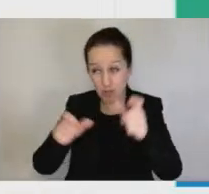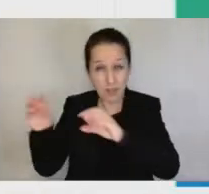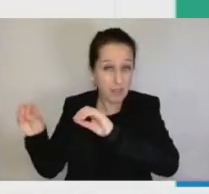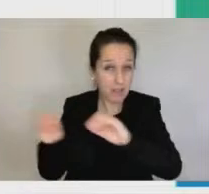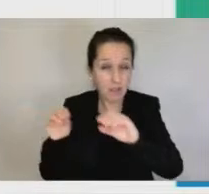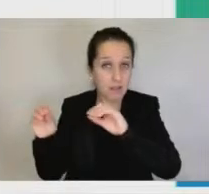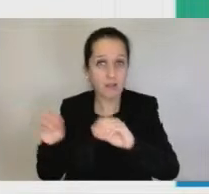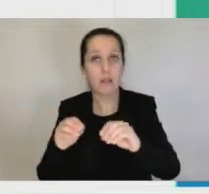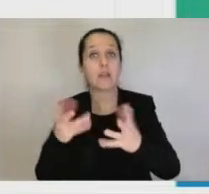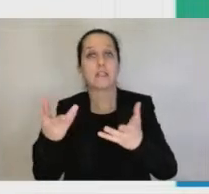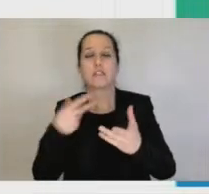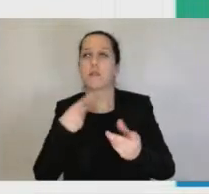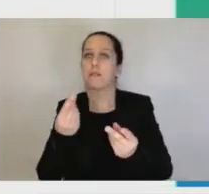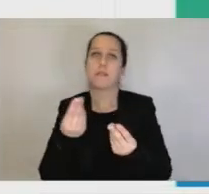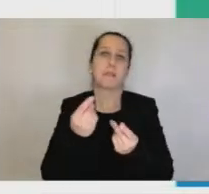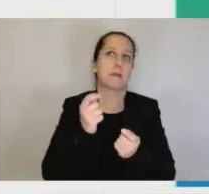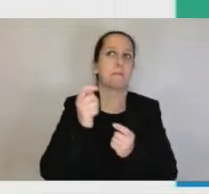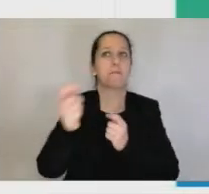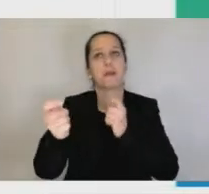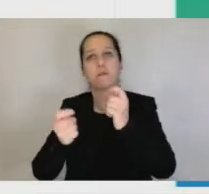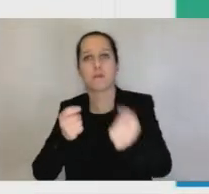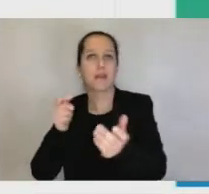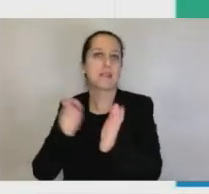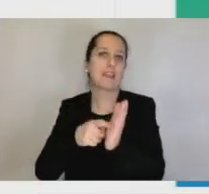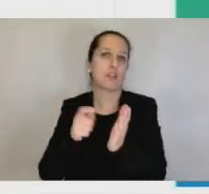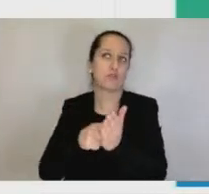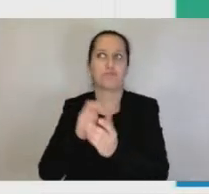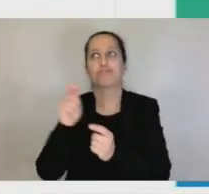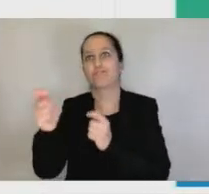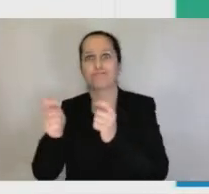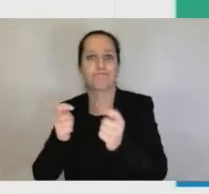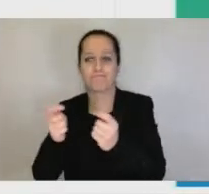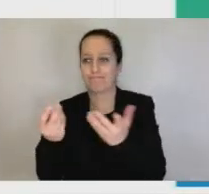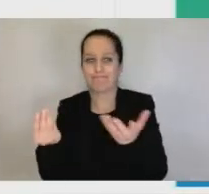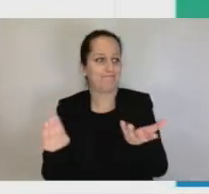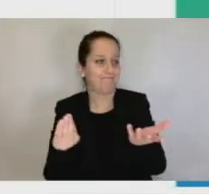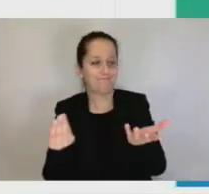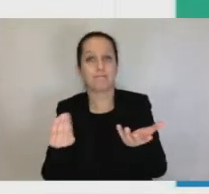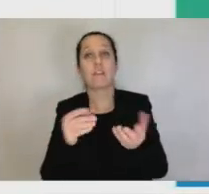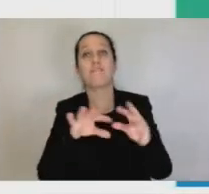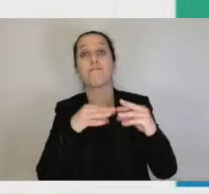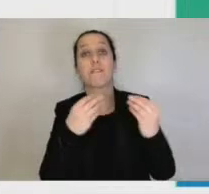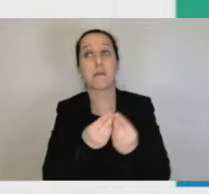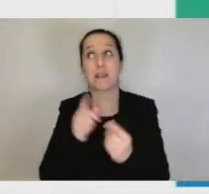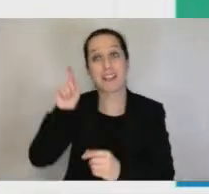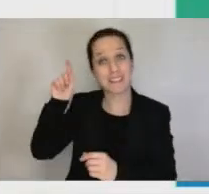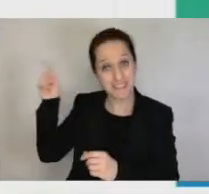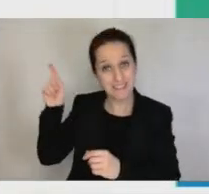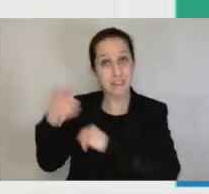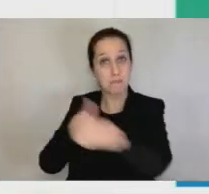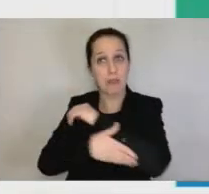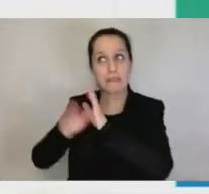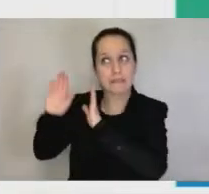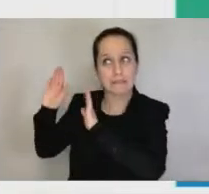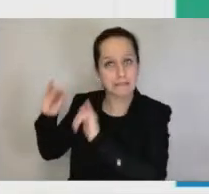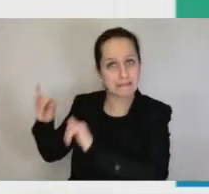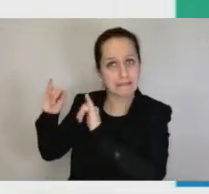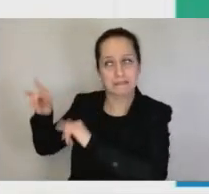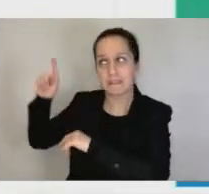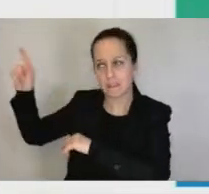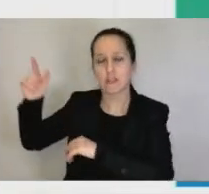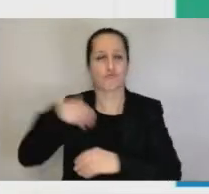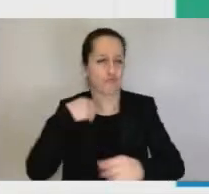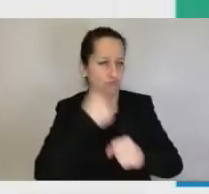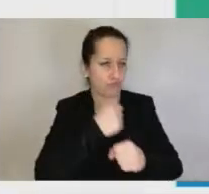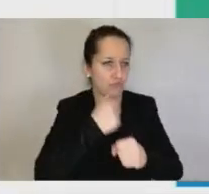migrants also get indebted and they must pay their debts, and the relatives that stay